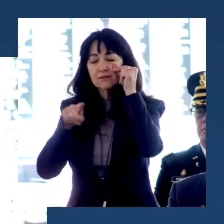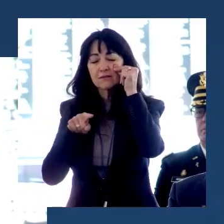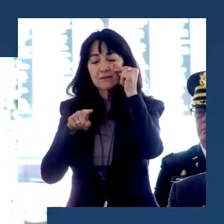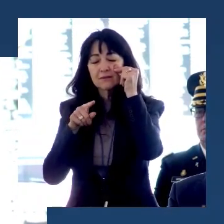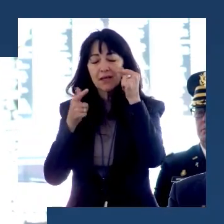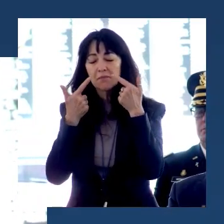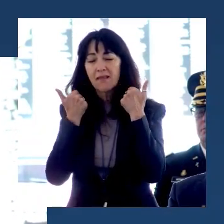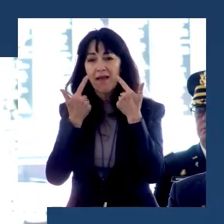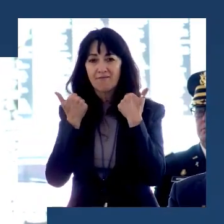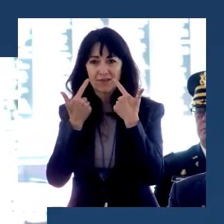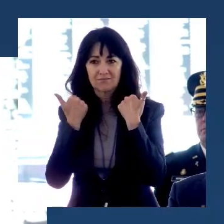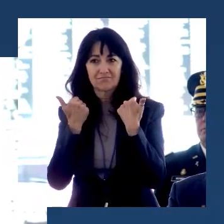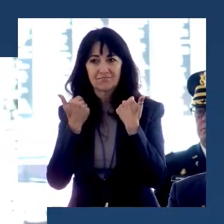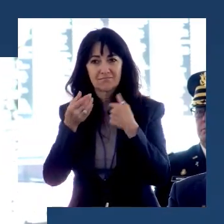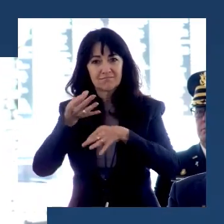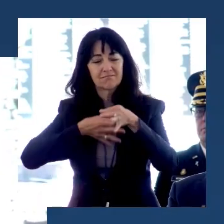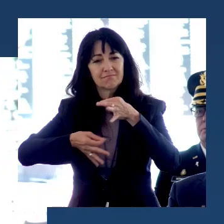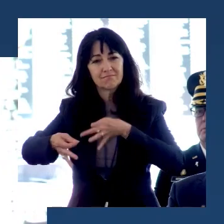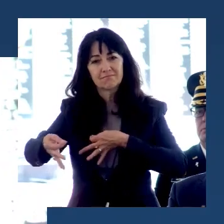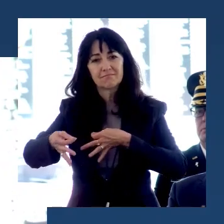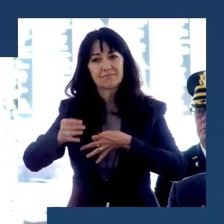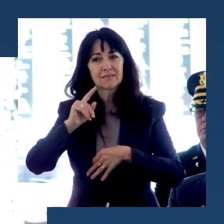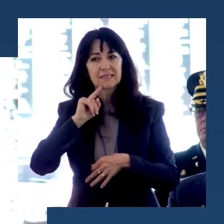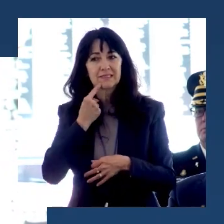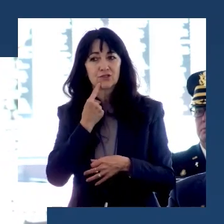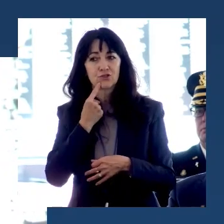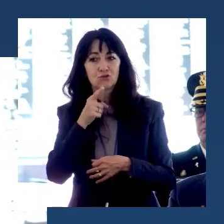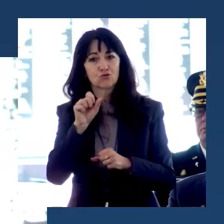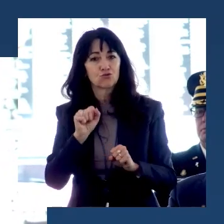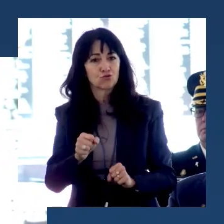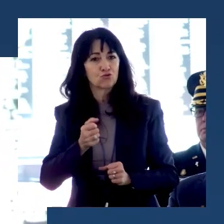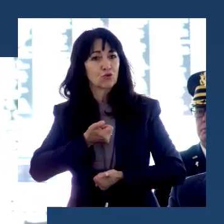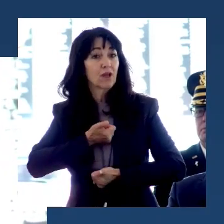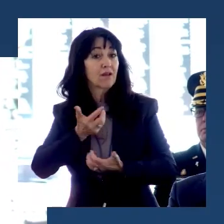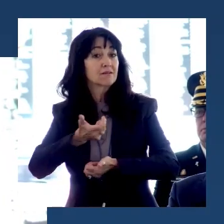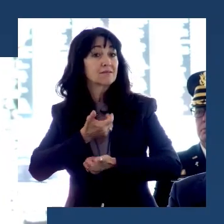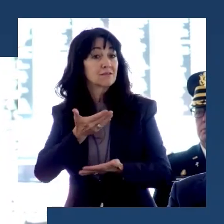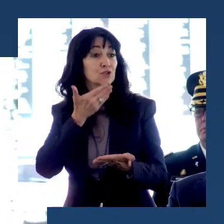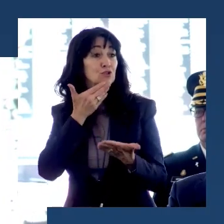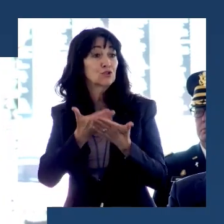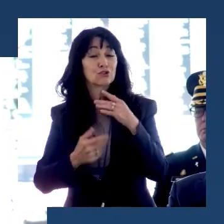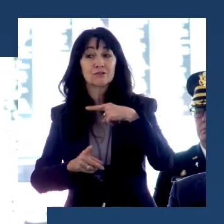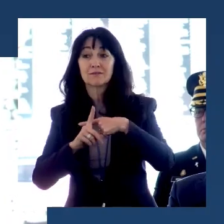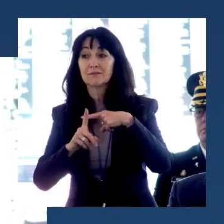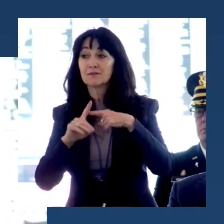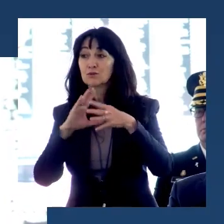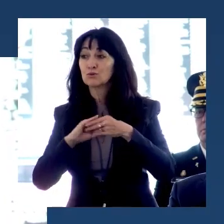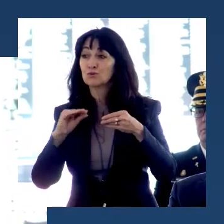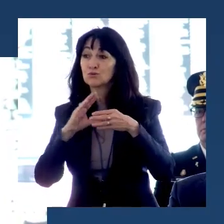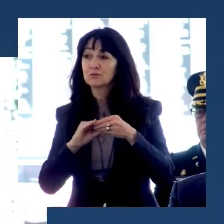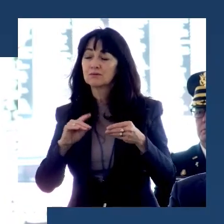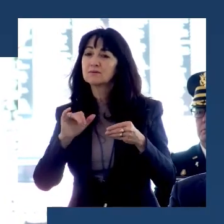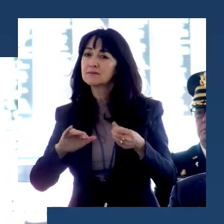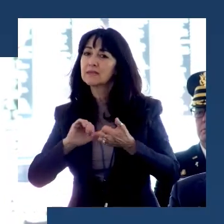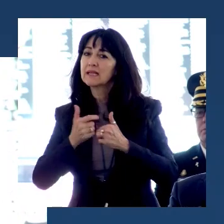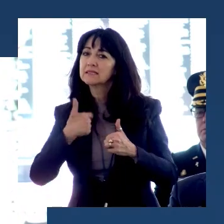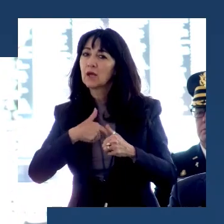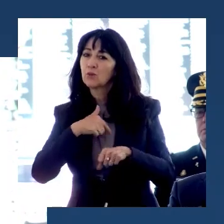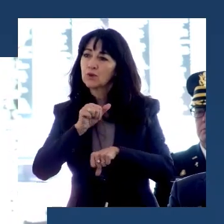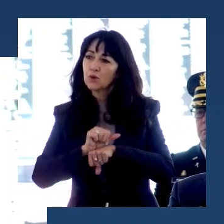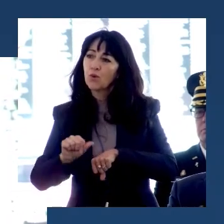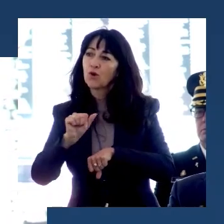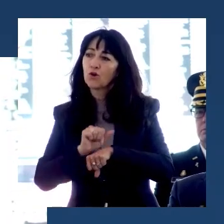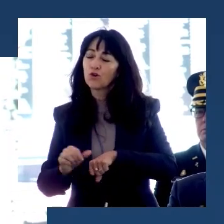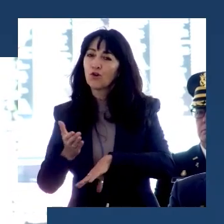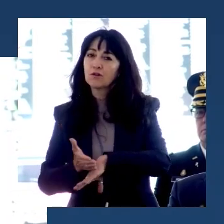moment. So tell the good stories, because it's how we keep them with us. And it's how we work on our healing to move